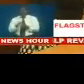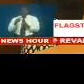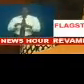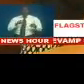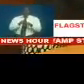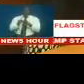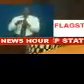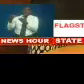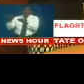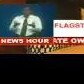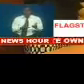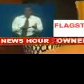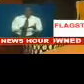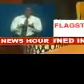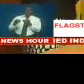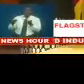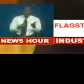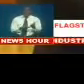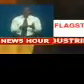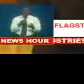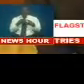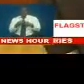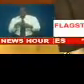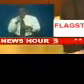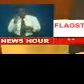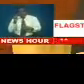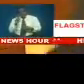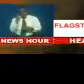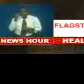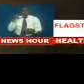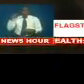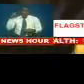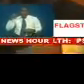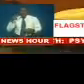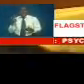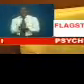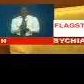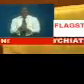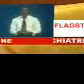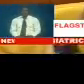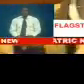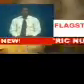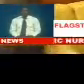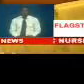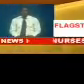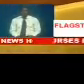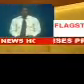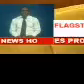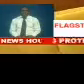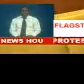exports mining equipment and supplies to Ghana. Nto Bibini Nto, GBC 24, Flagstaff House.